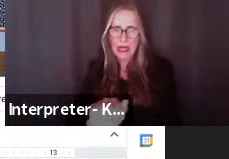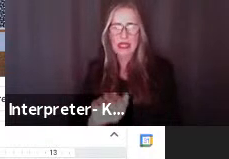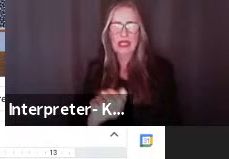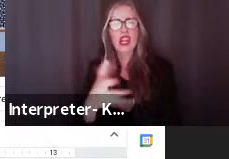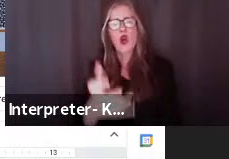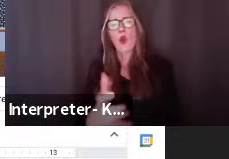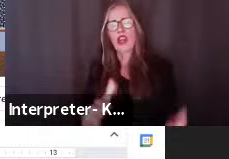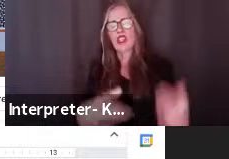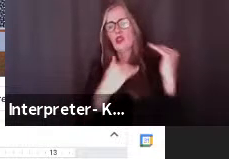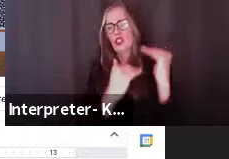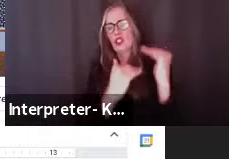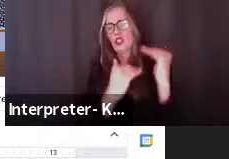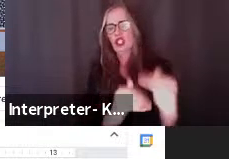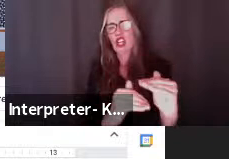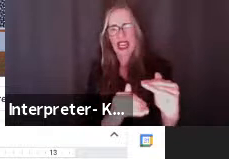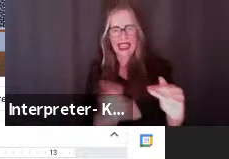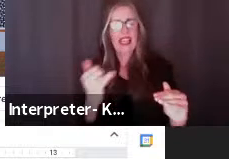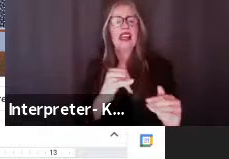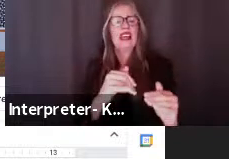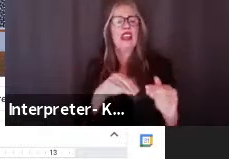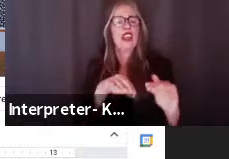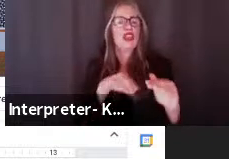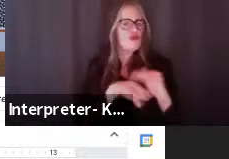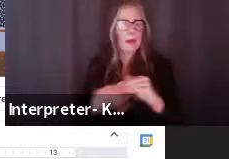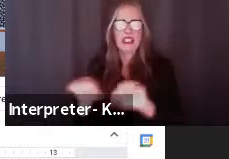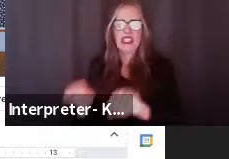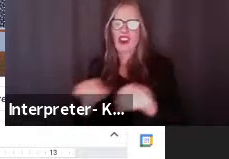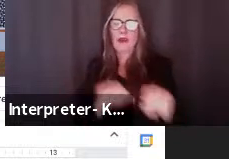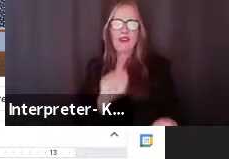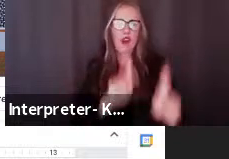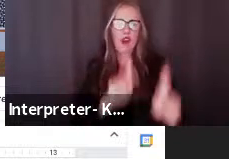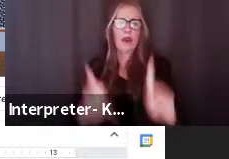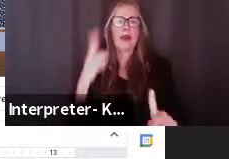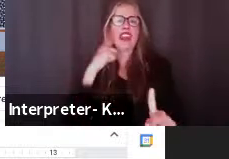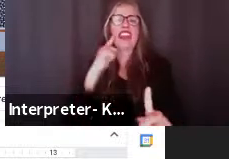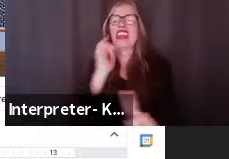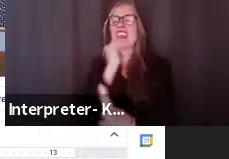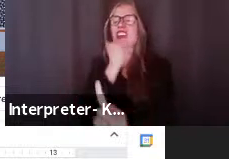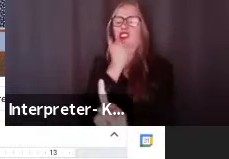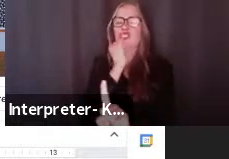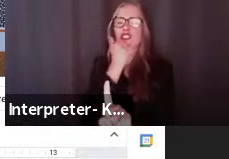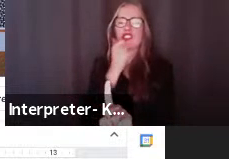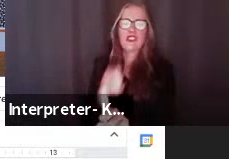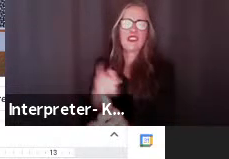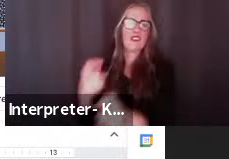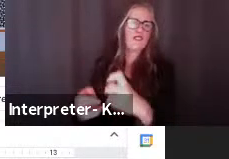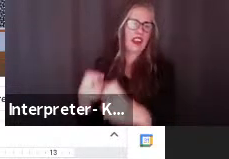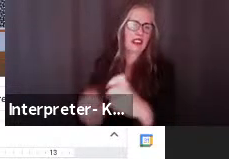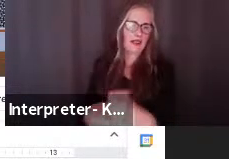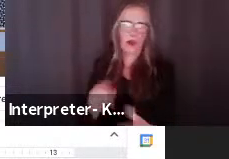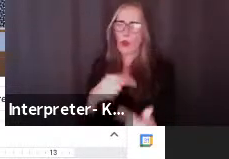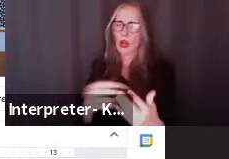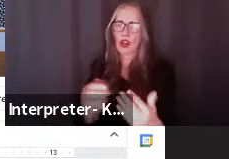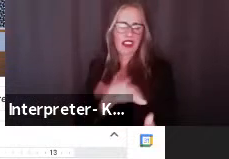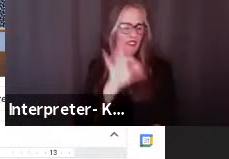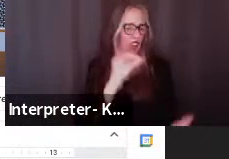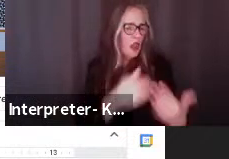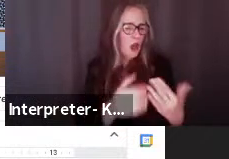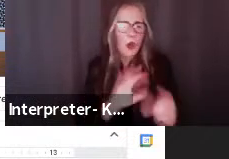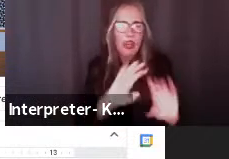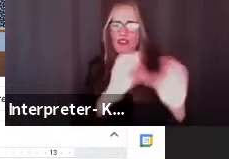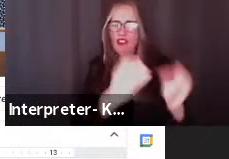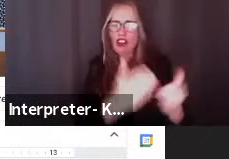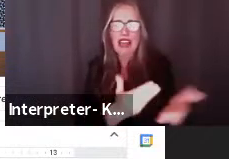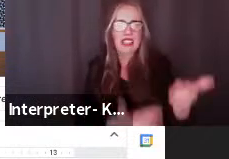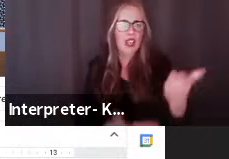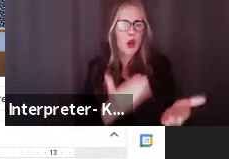reproduction of defectives quote unquote wherever they may be found in institutions or at large whatever the class the race etc which is a quote from